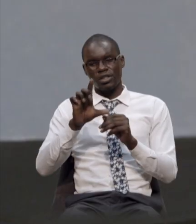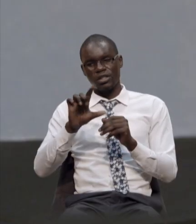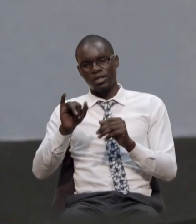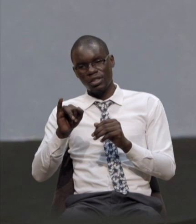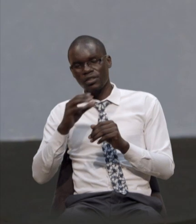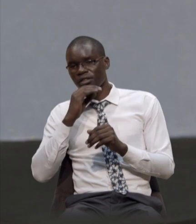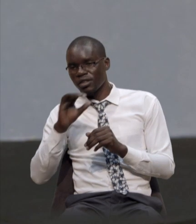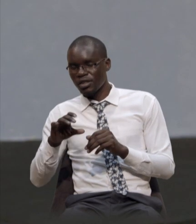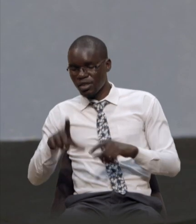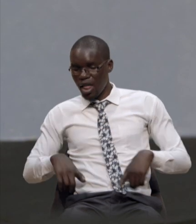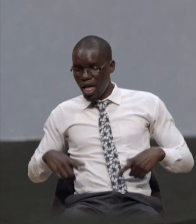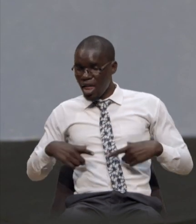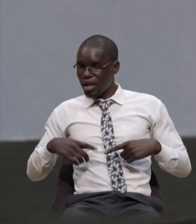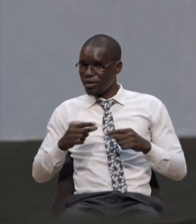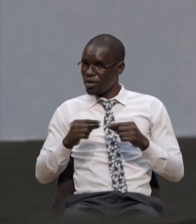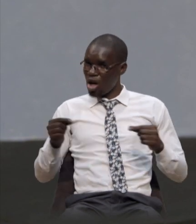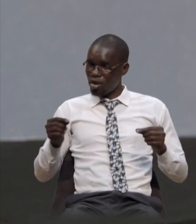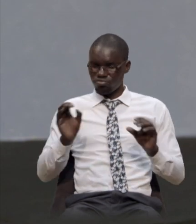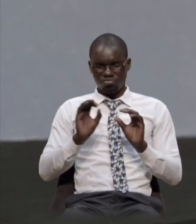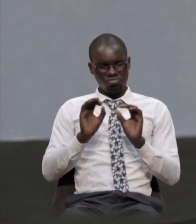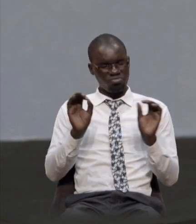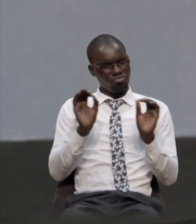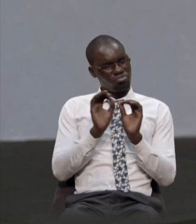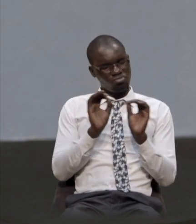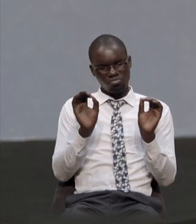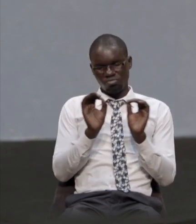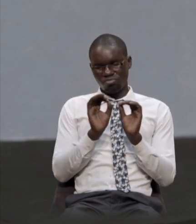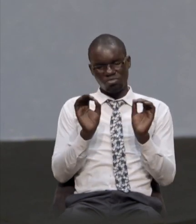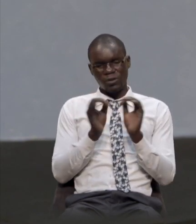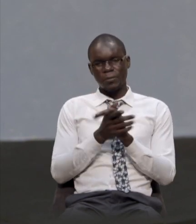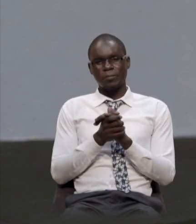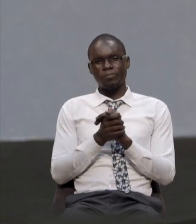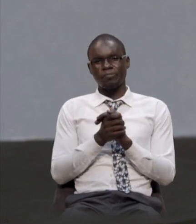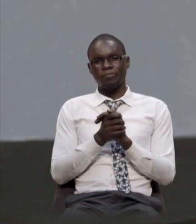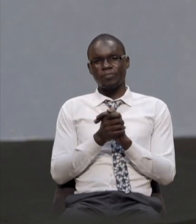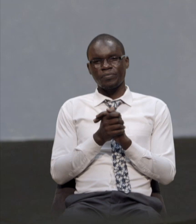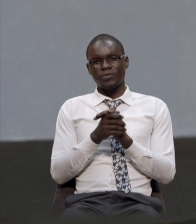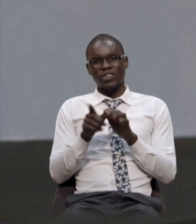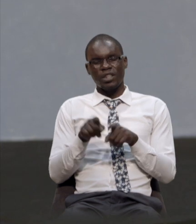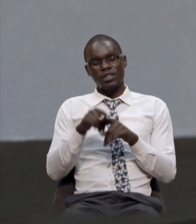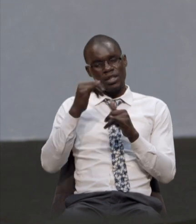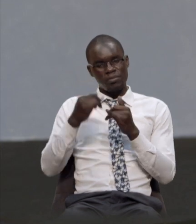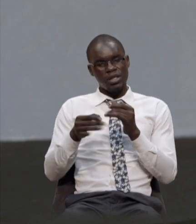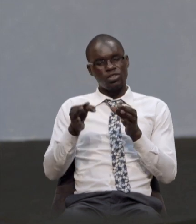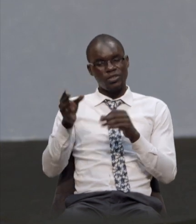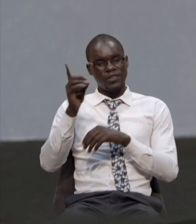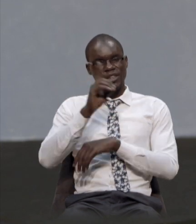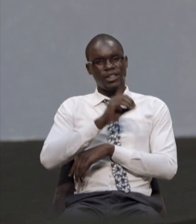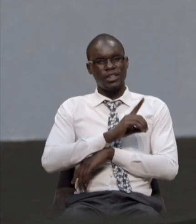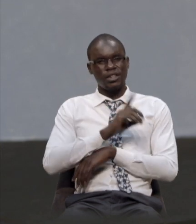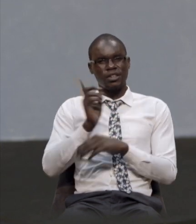did they live longer to live a long life and see even their grandchildren? No. And even at the end of the day,